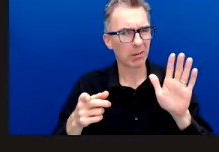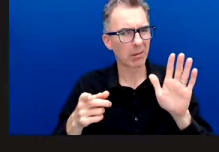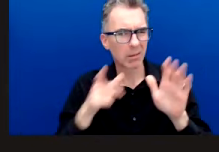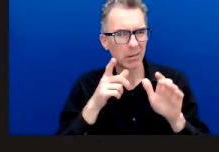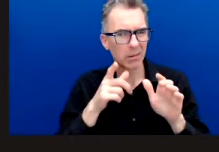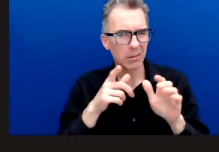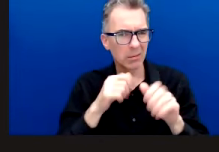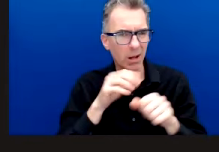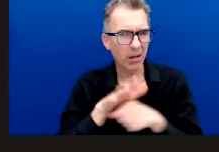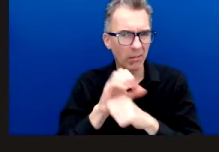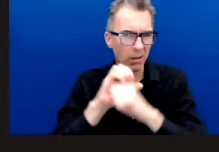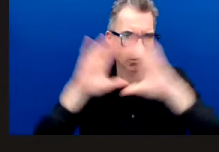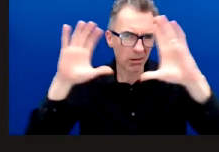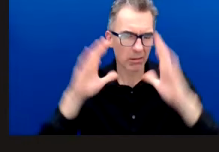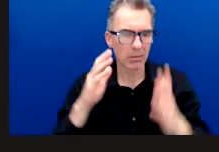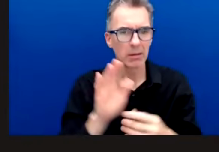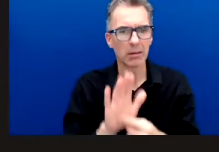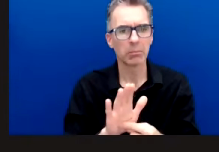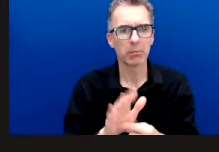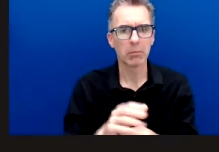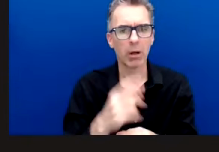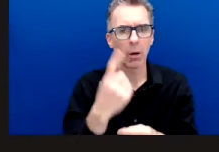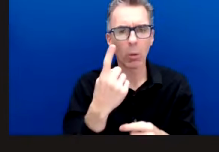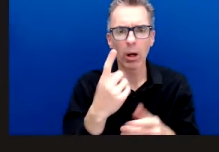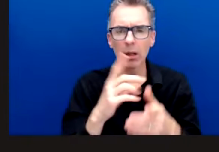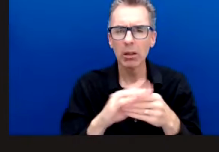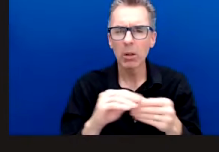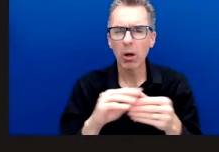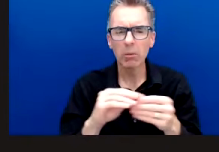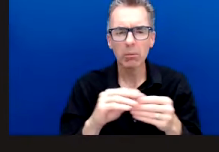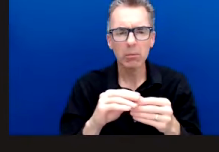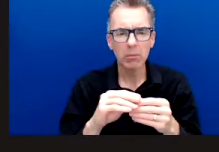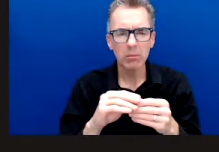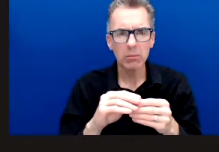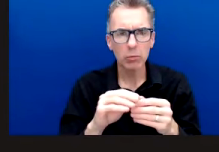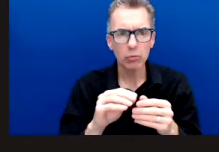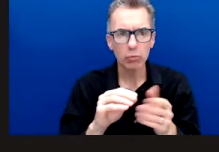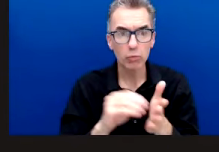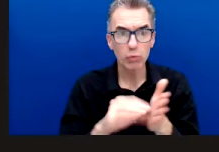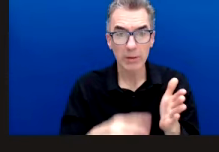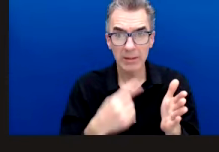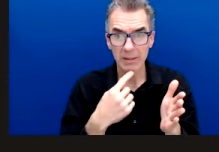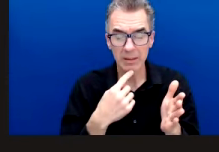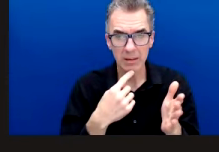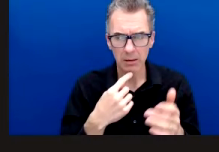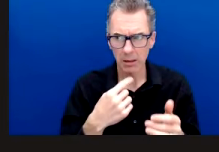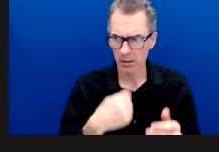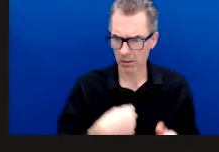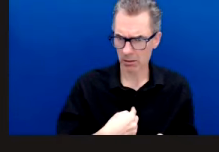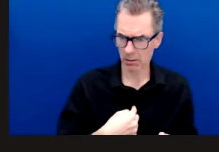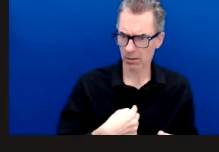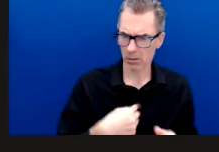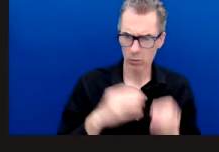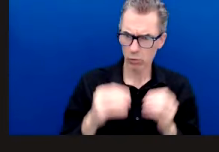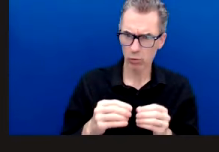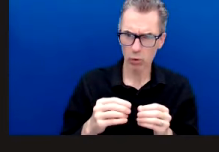one statement that might set us off with it is the fact the student said she didn't get a